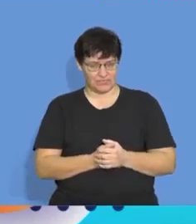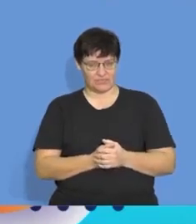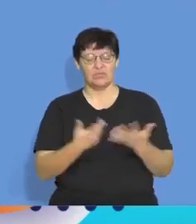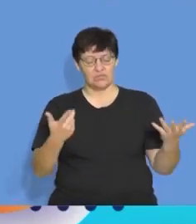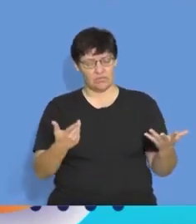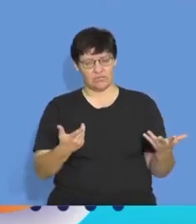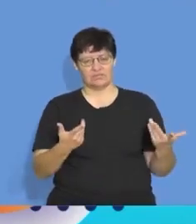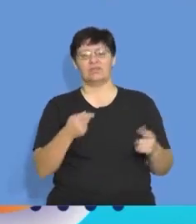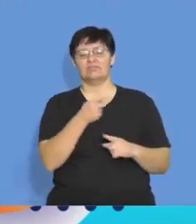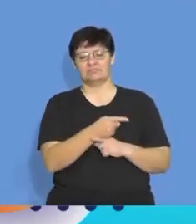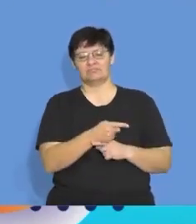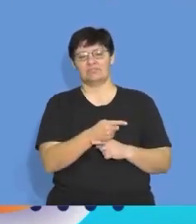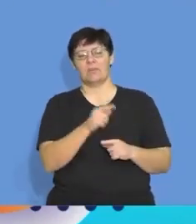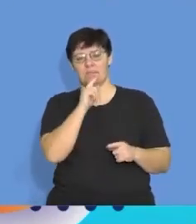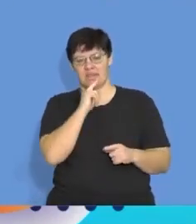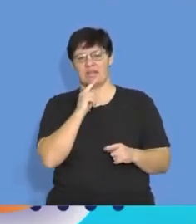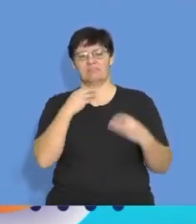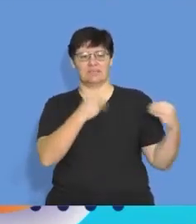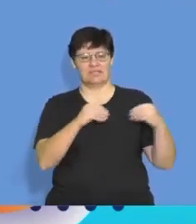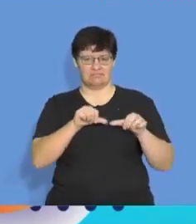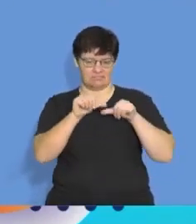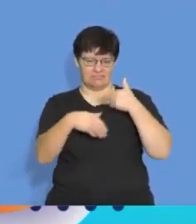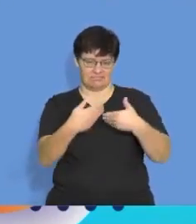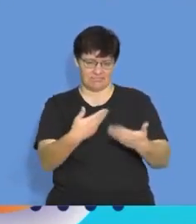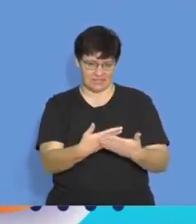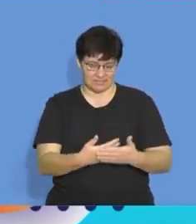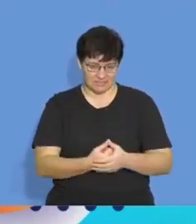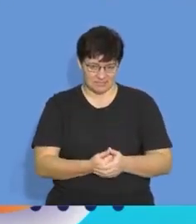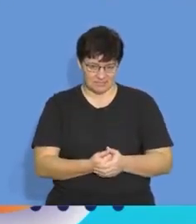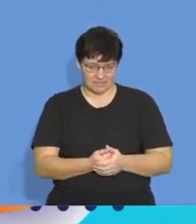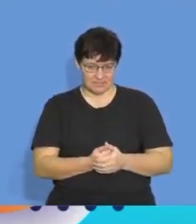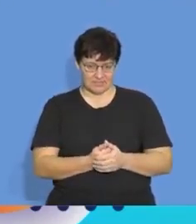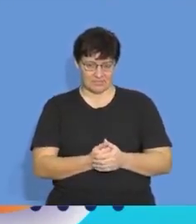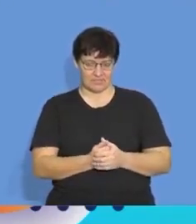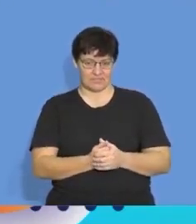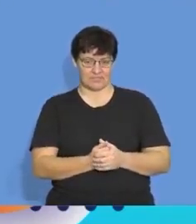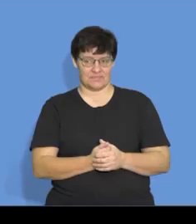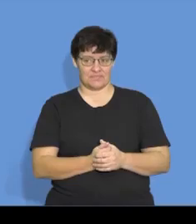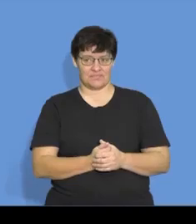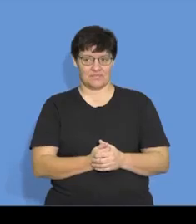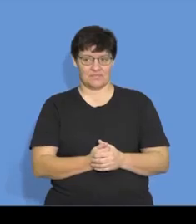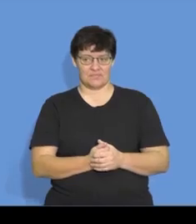then resell that inventory in order to generate a profit. Okay, so